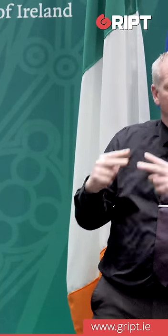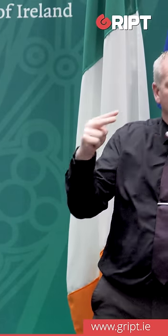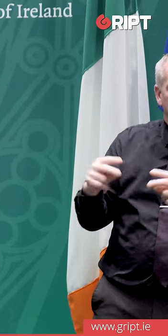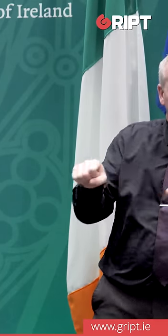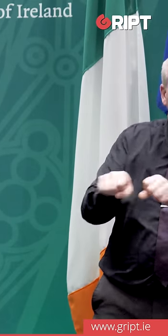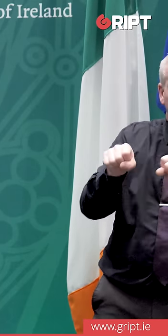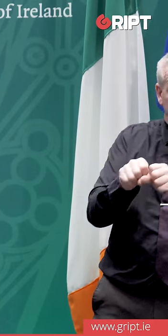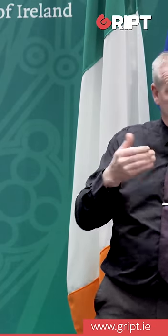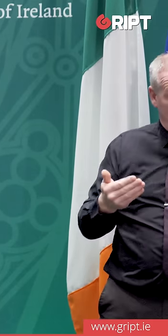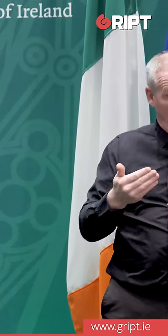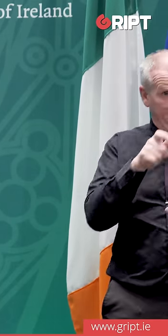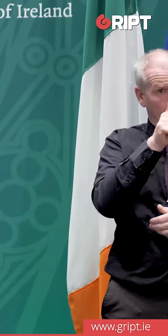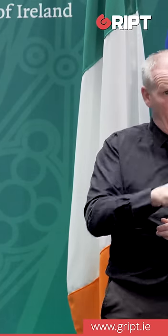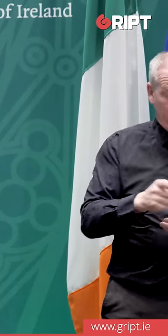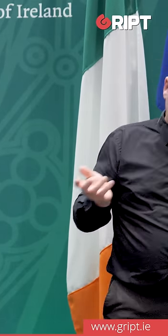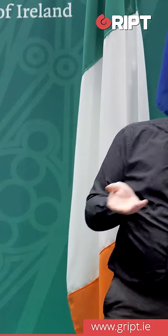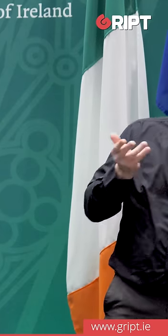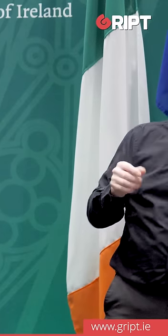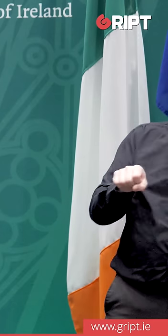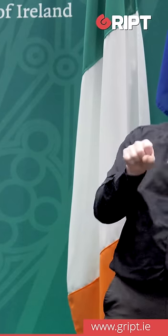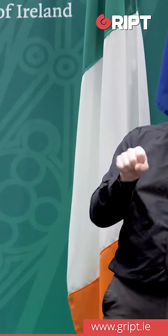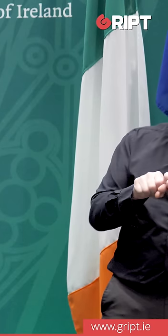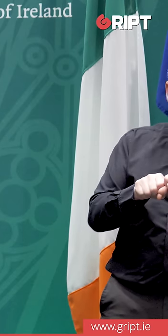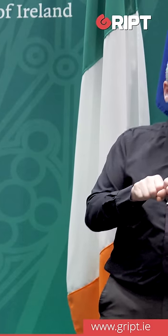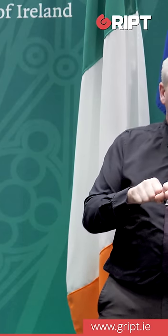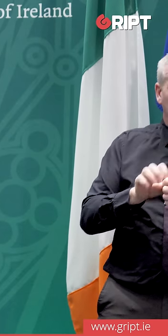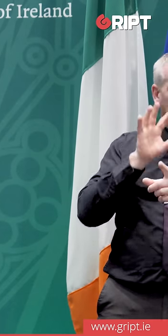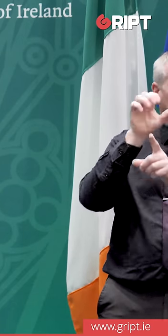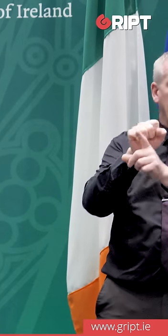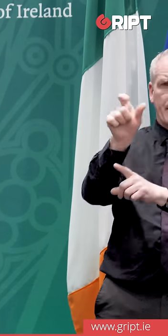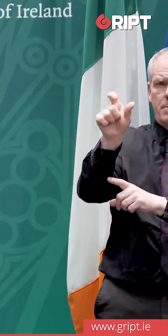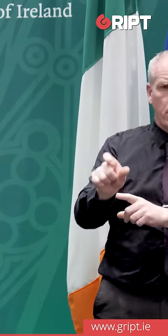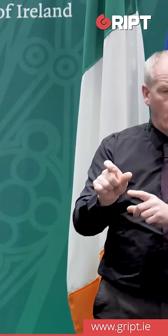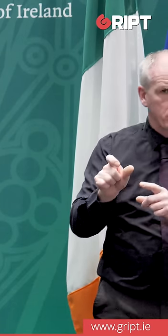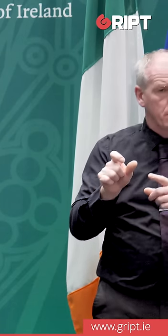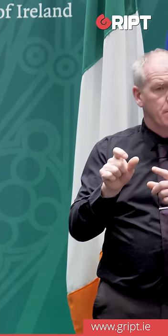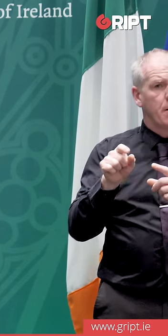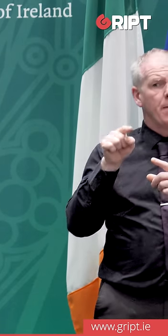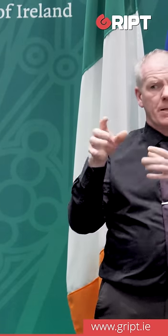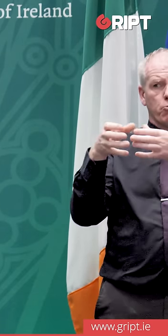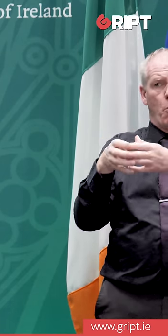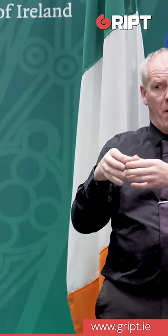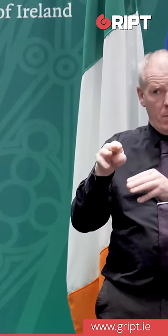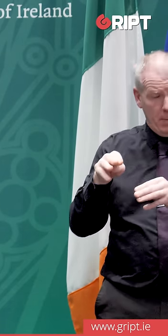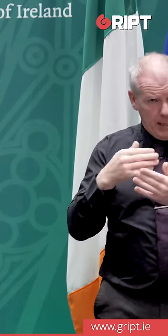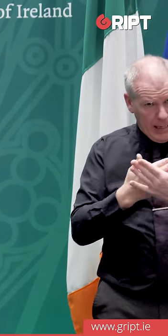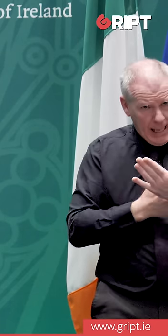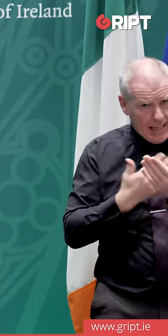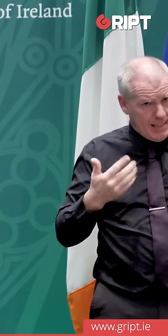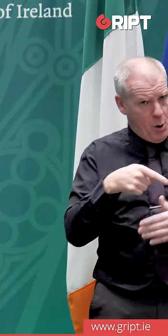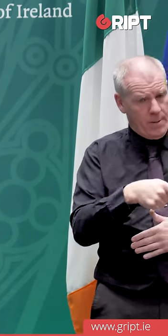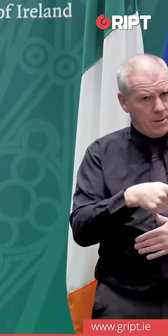saying currently, if somebody was to incite violence and go out and say, let's attack this individual or attack this group of people, would that be legal